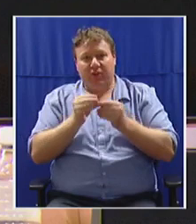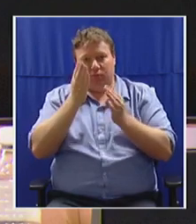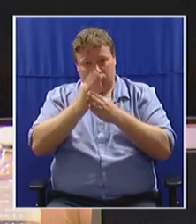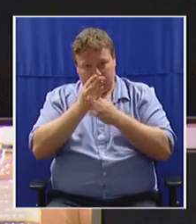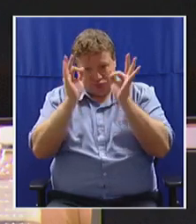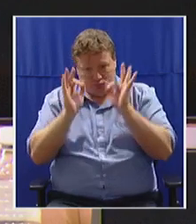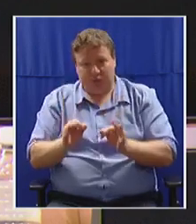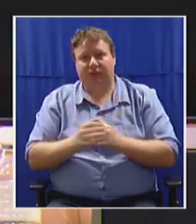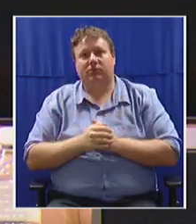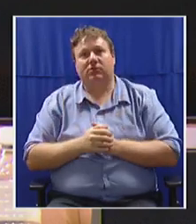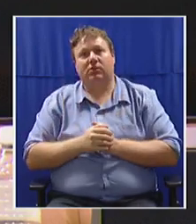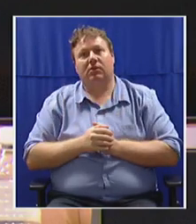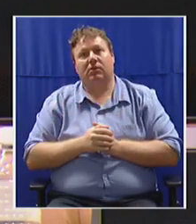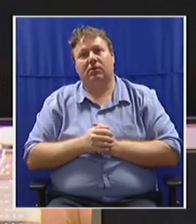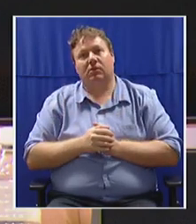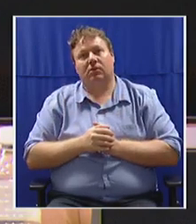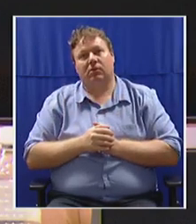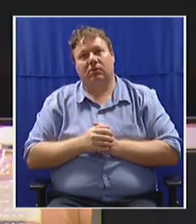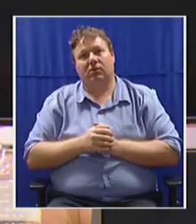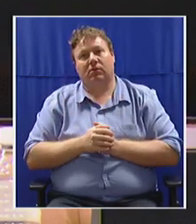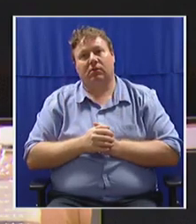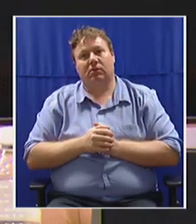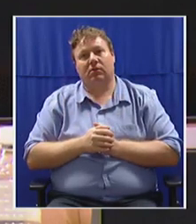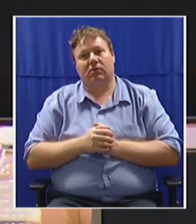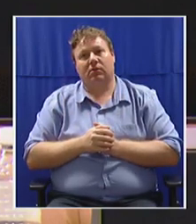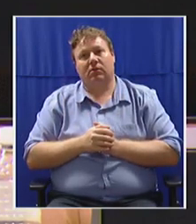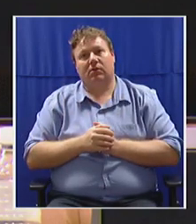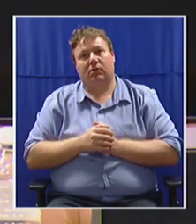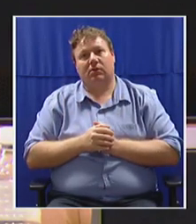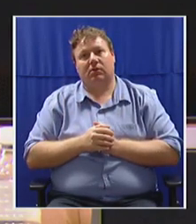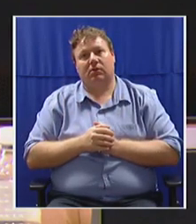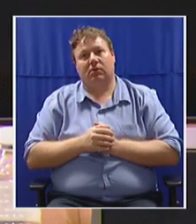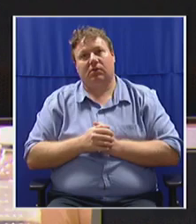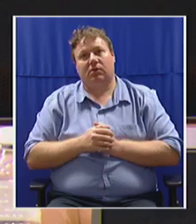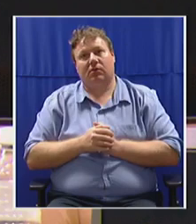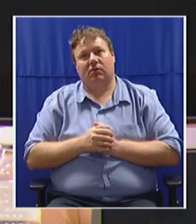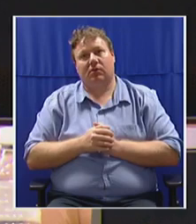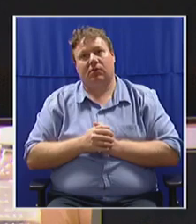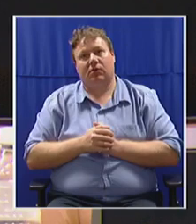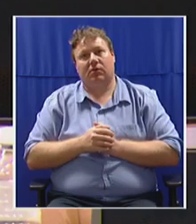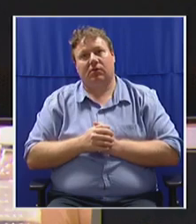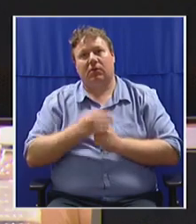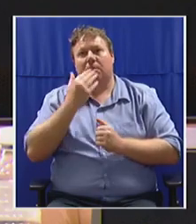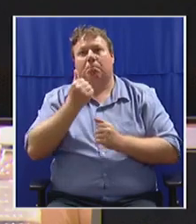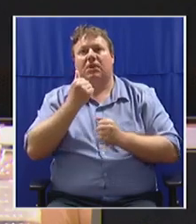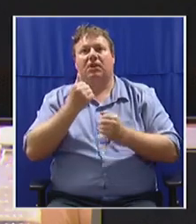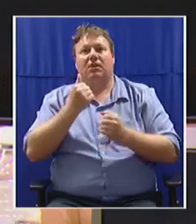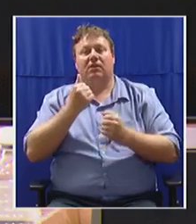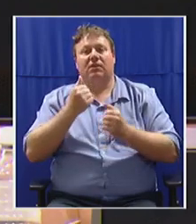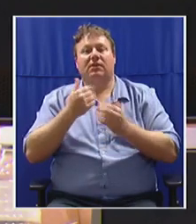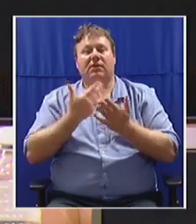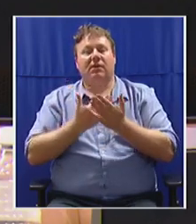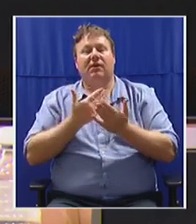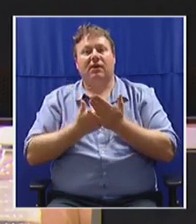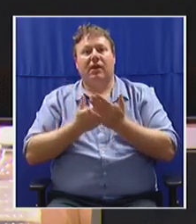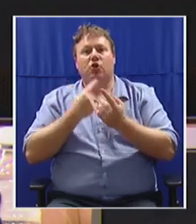Inspector General of Intelligence. Can I have your comment, Deputy President, on that?